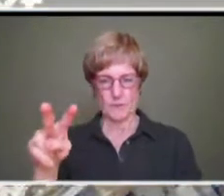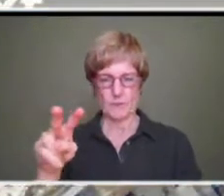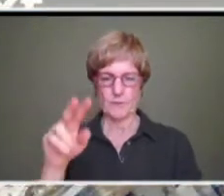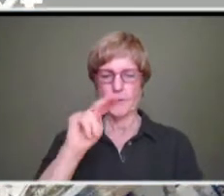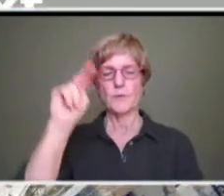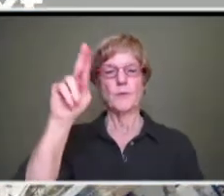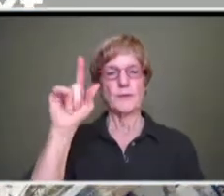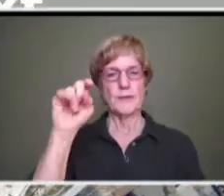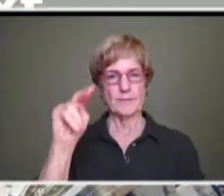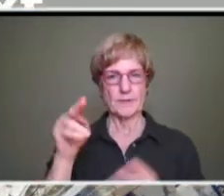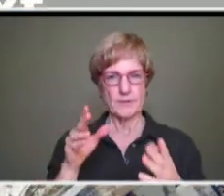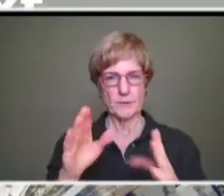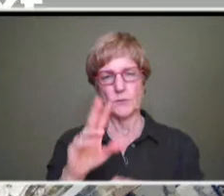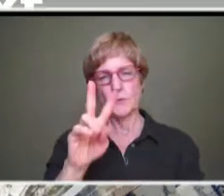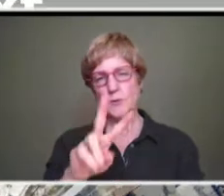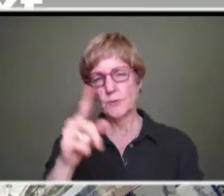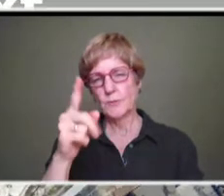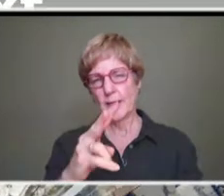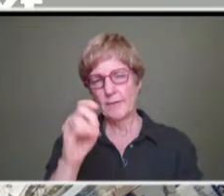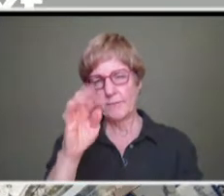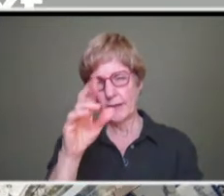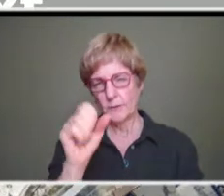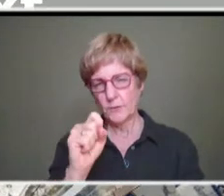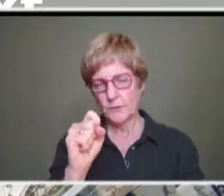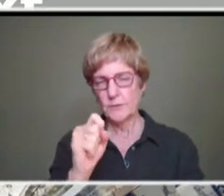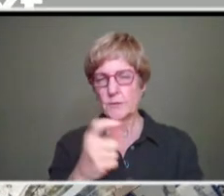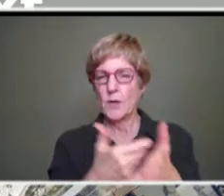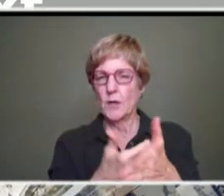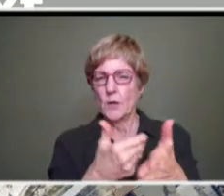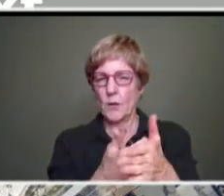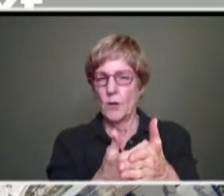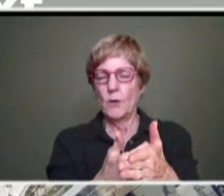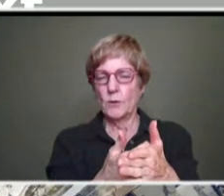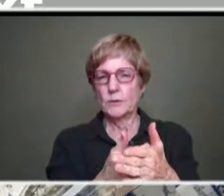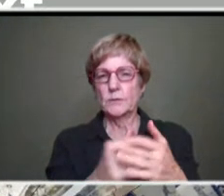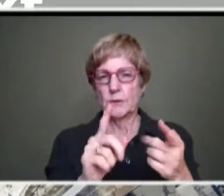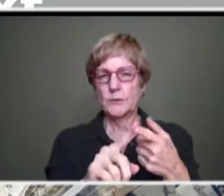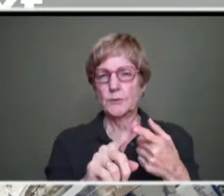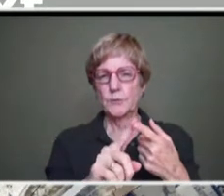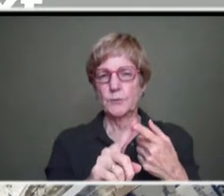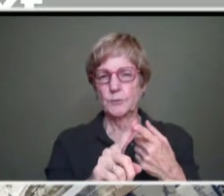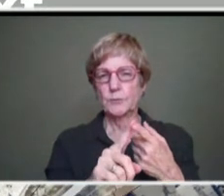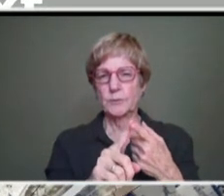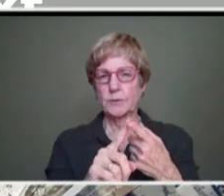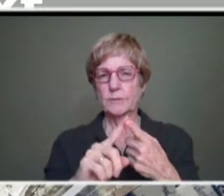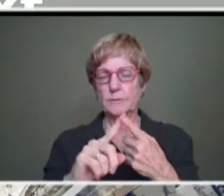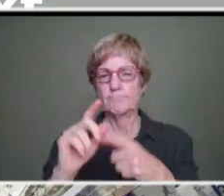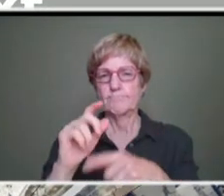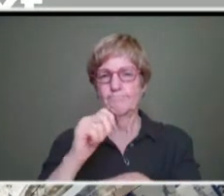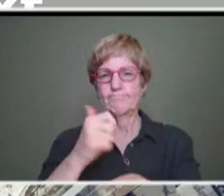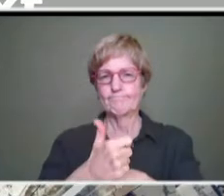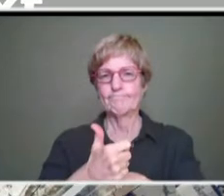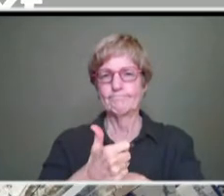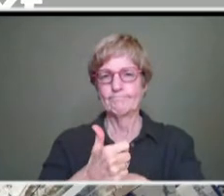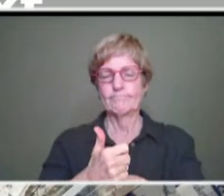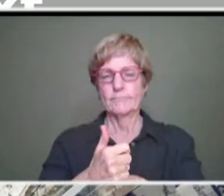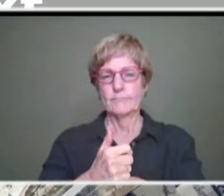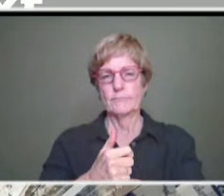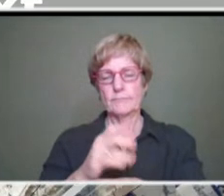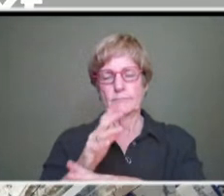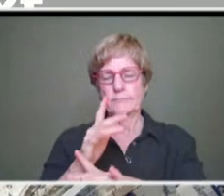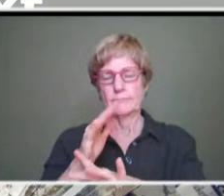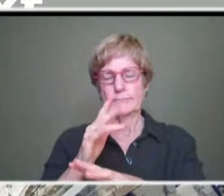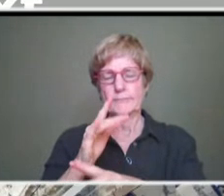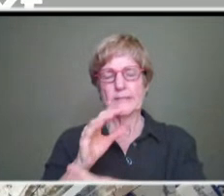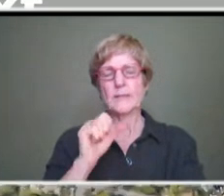Davidson street it's about two and a half acres um very close proximity uh to station area it's uh just uh North South excuse me